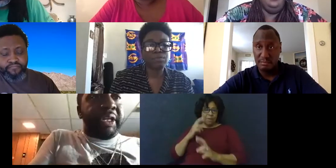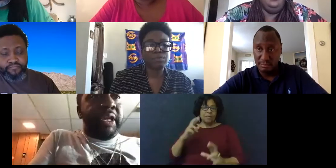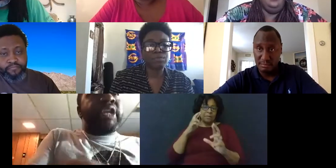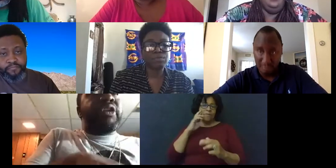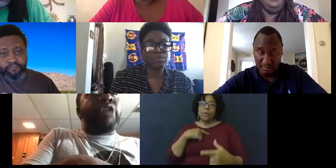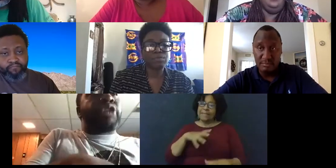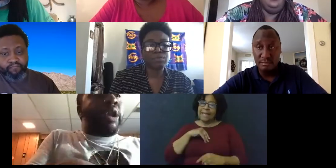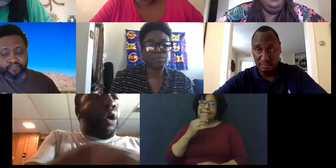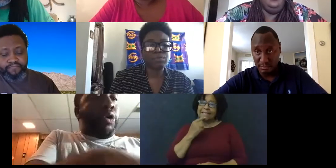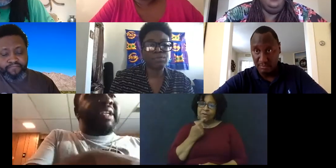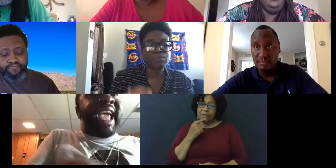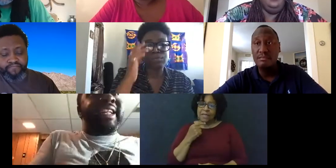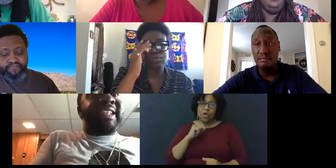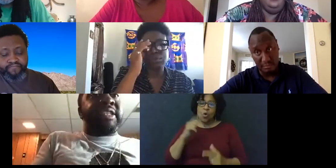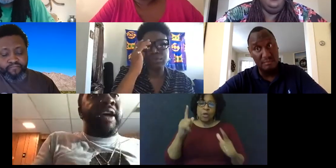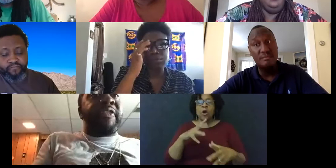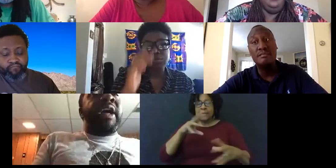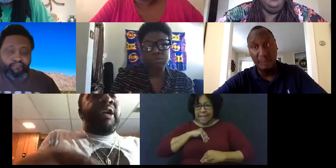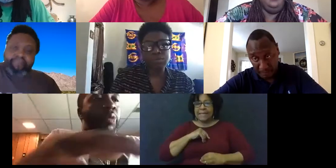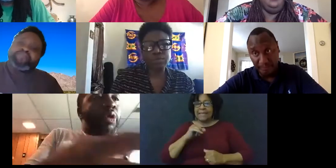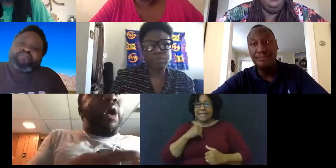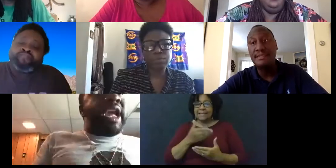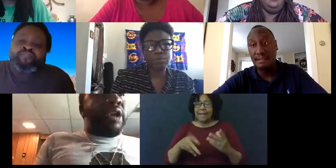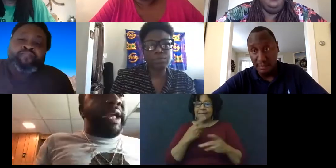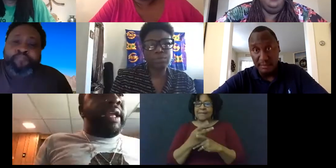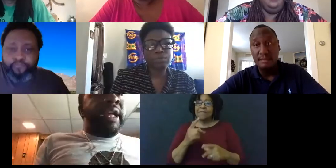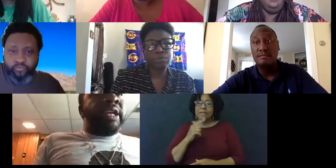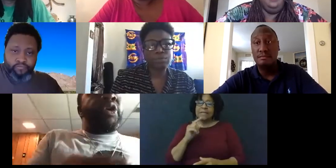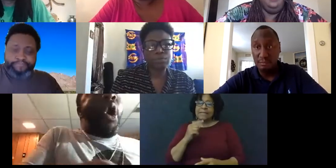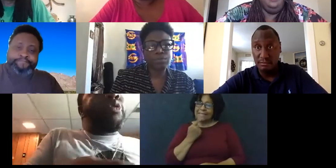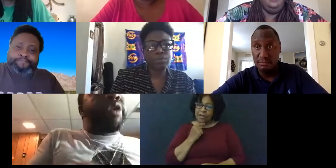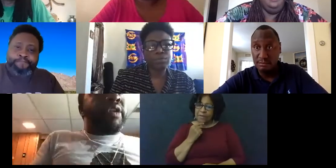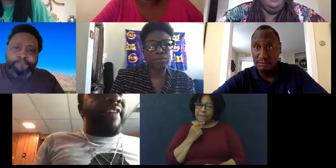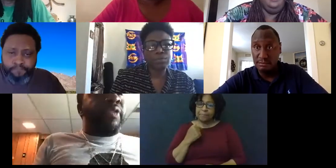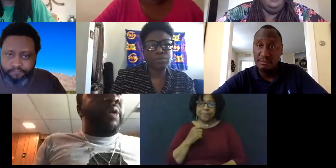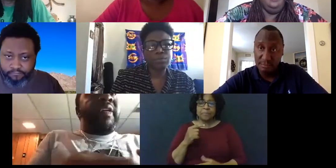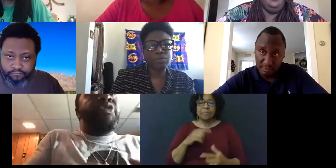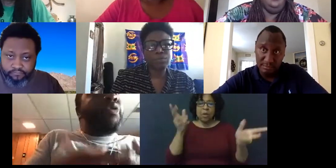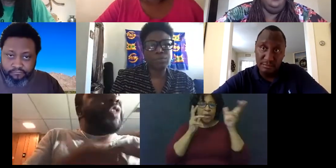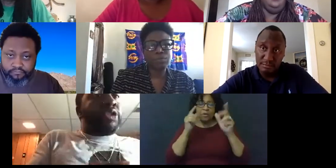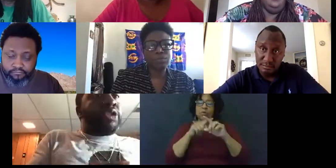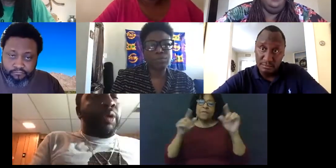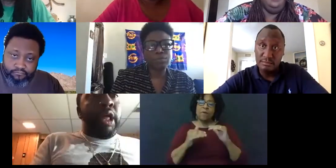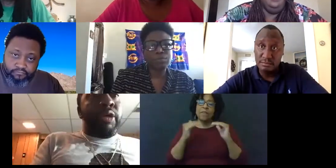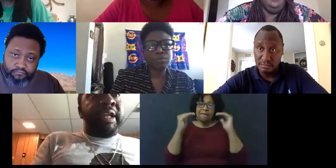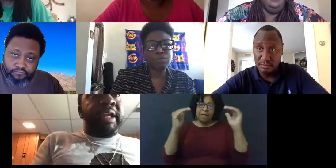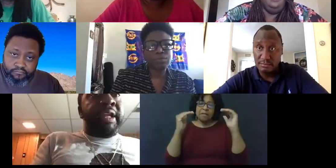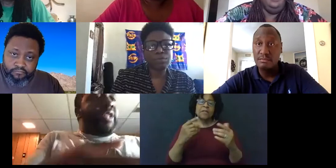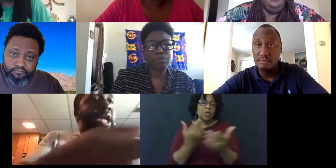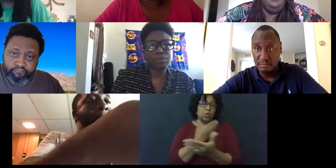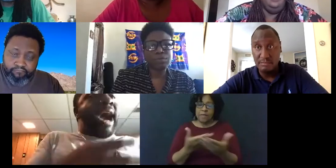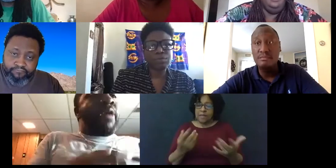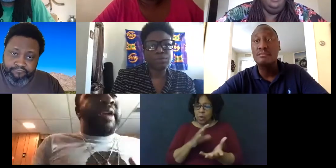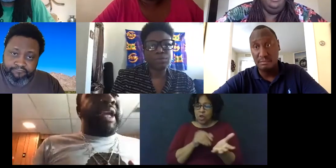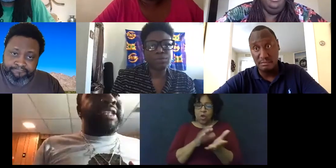it seriously. You know, so we all going to be taking this stuff that we're all hearing to a whole nother level. The new things we're learning,